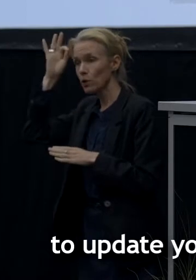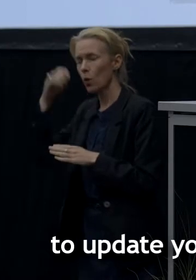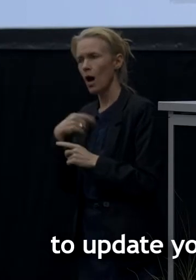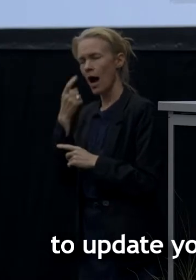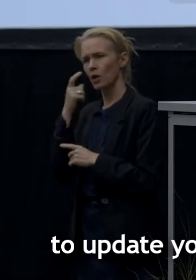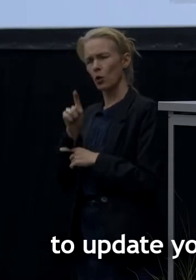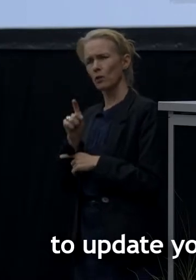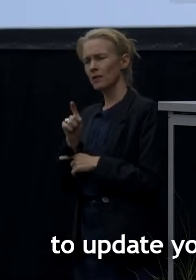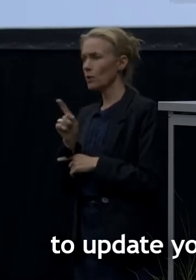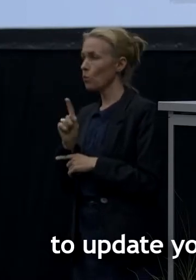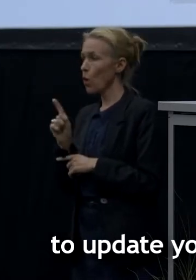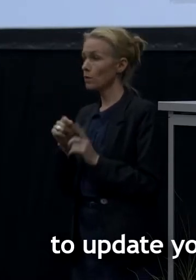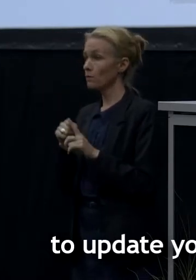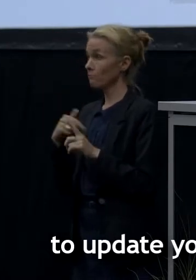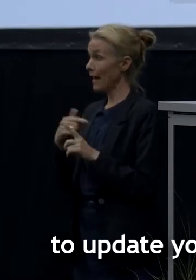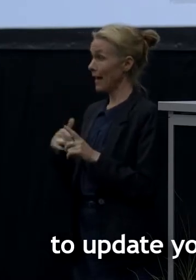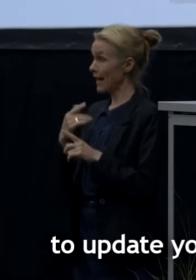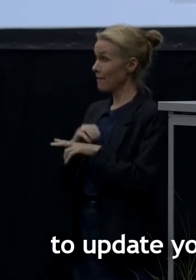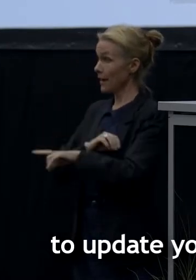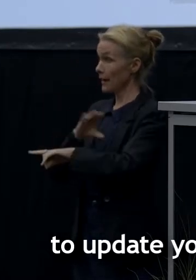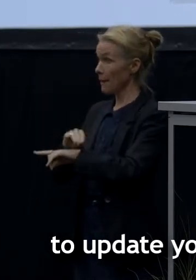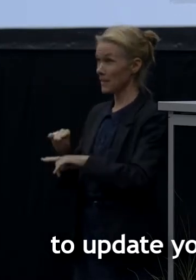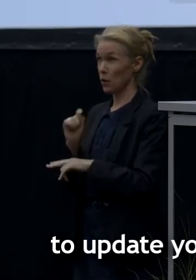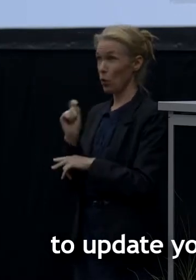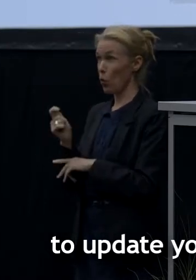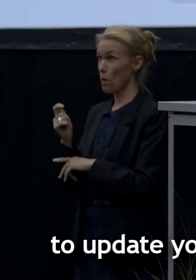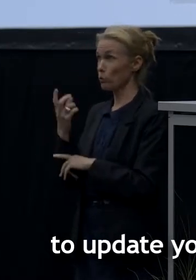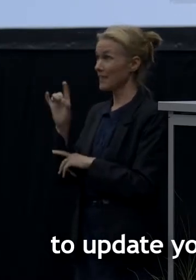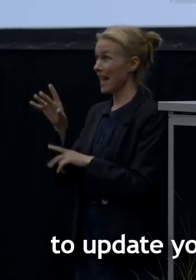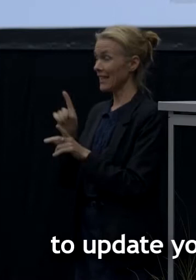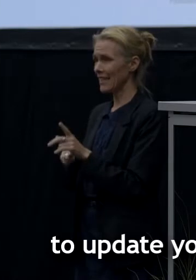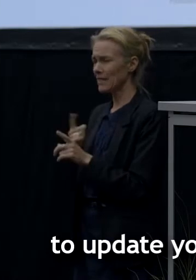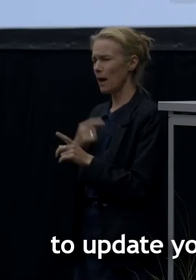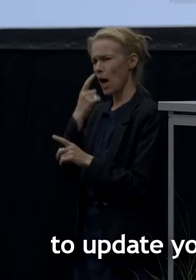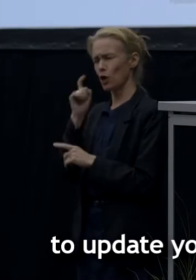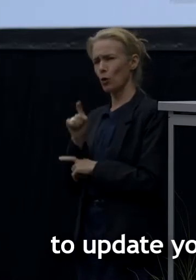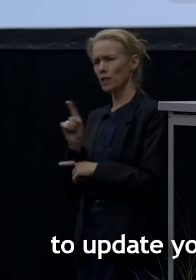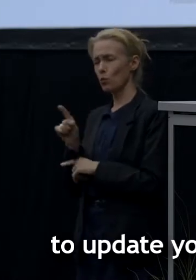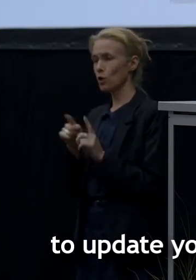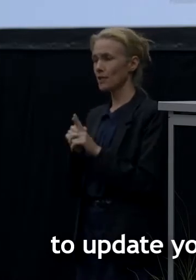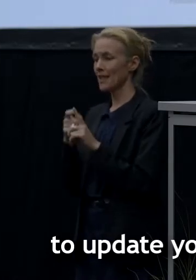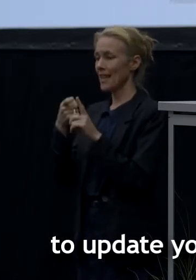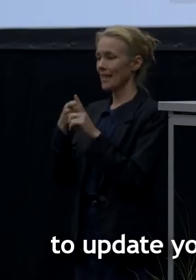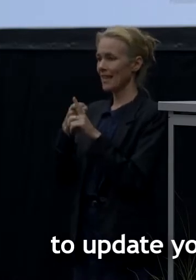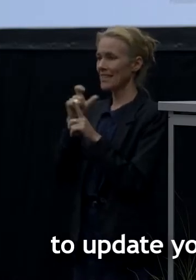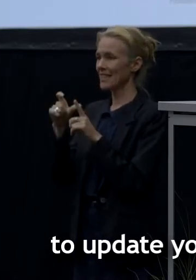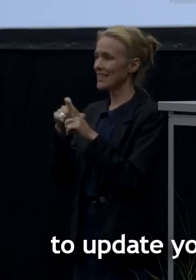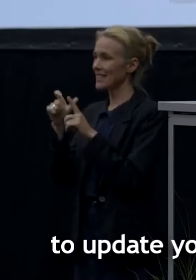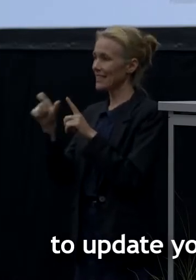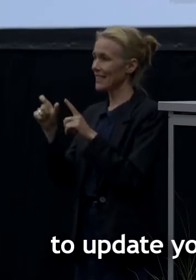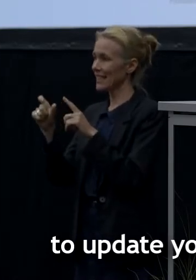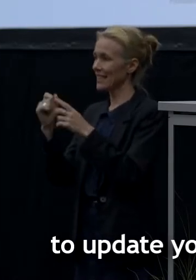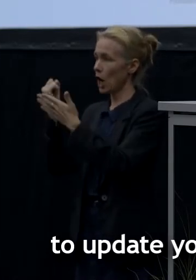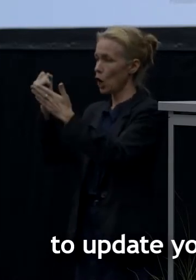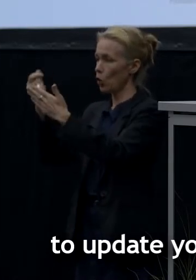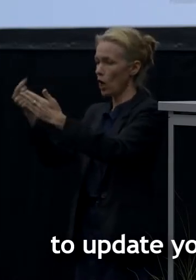before, despite being a Kāpiti resident for almost a decade. If you look underneath the KCDC logo, you will see a